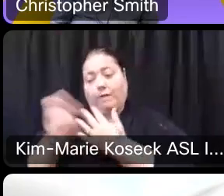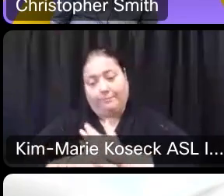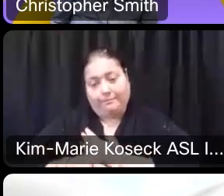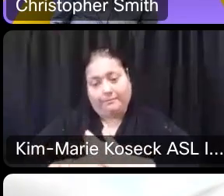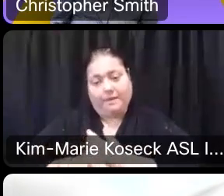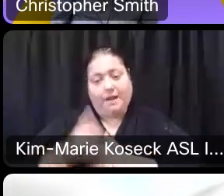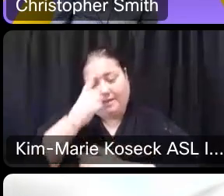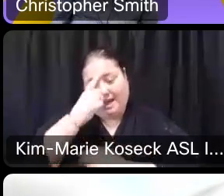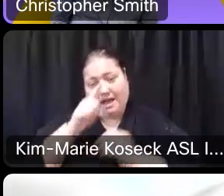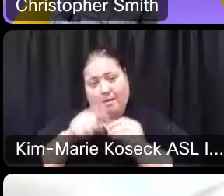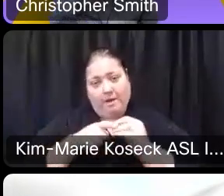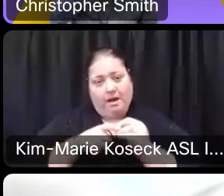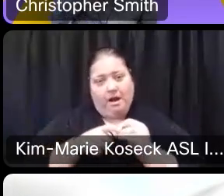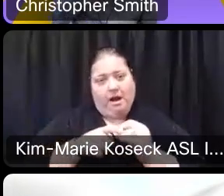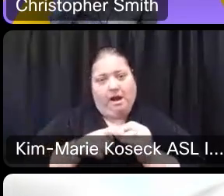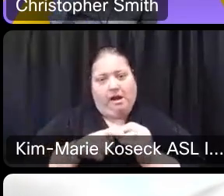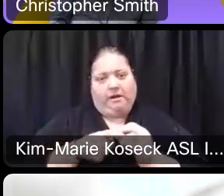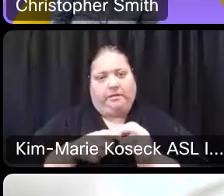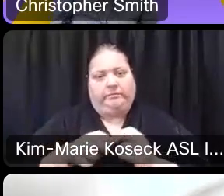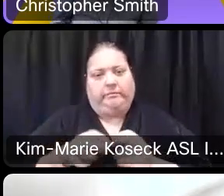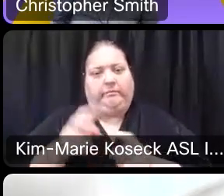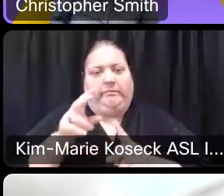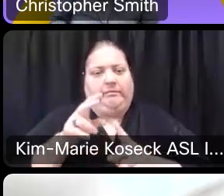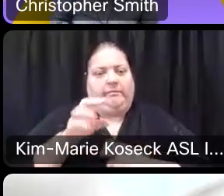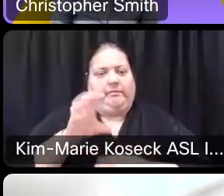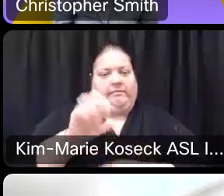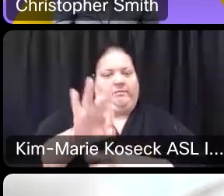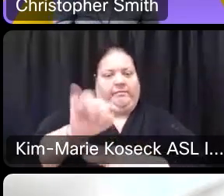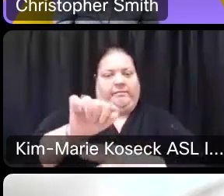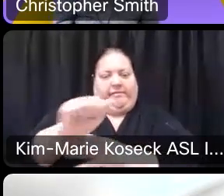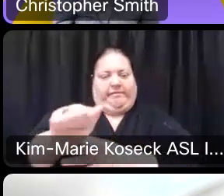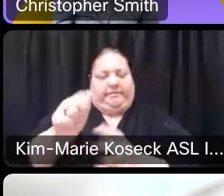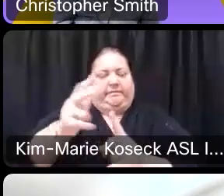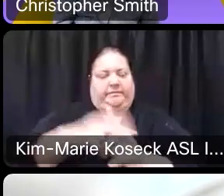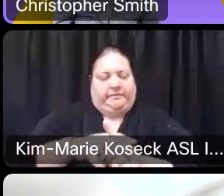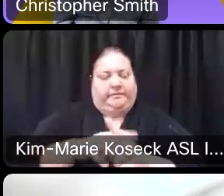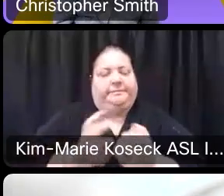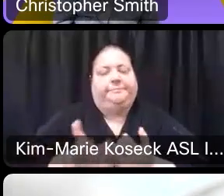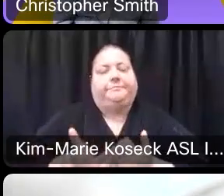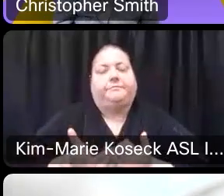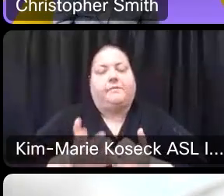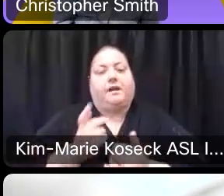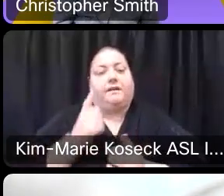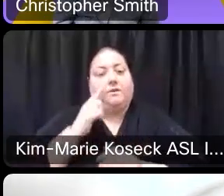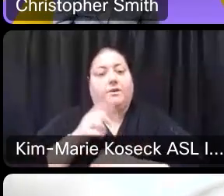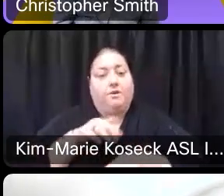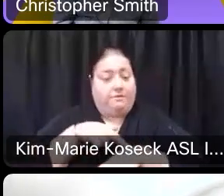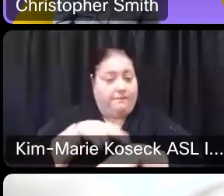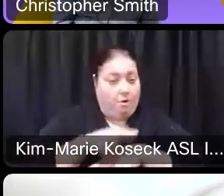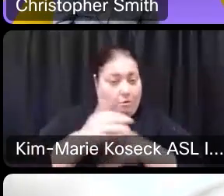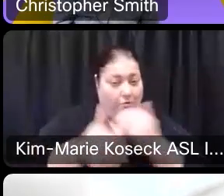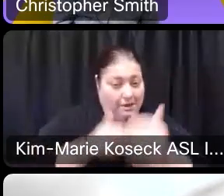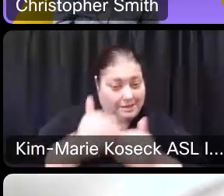like even thinking about like the SPOA applications and the CSPOA applications. So are the referral processes going to